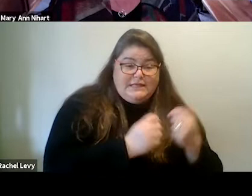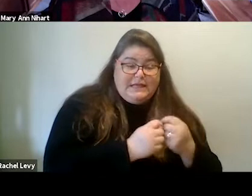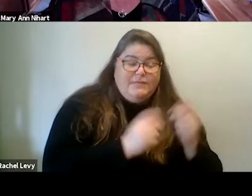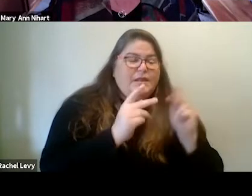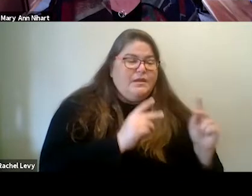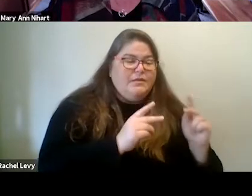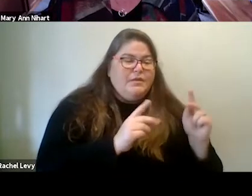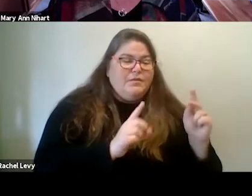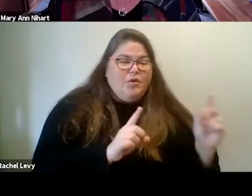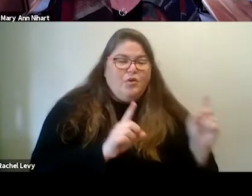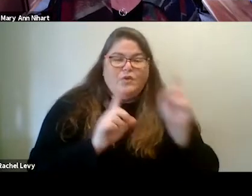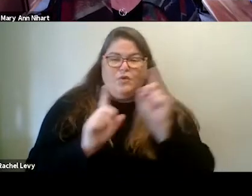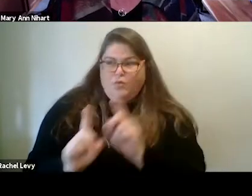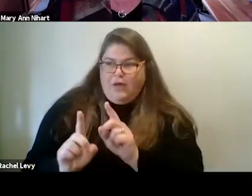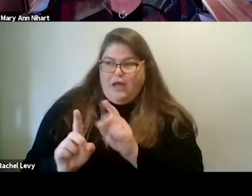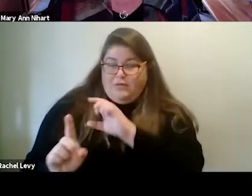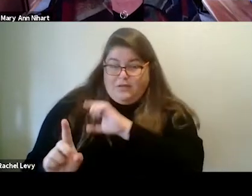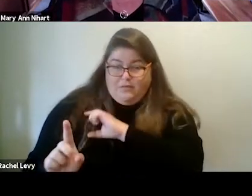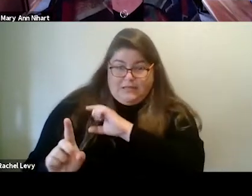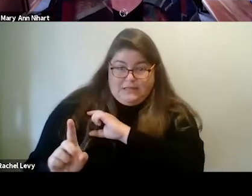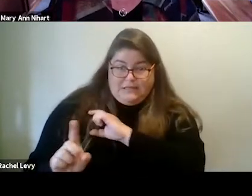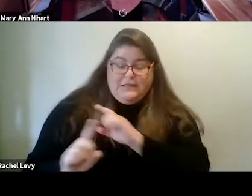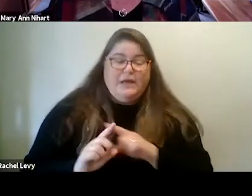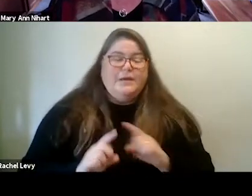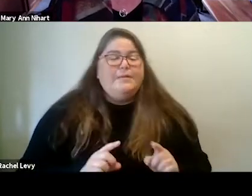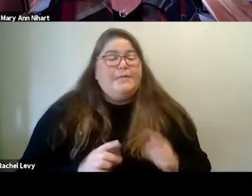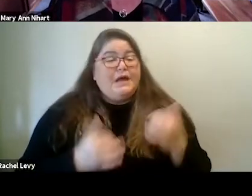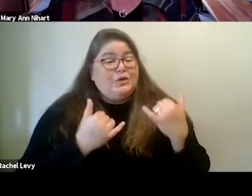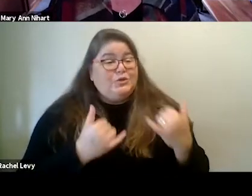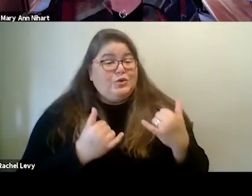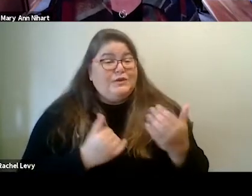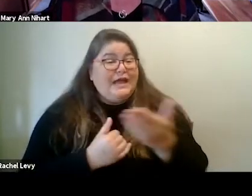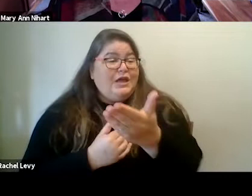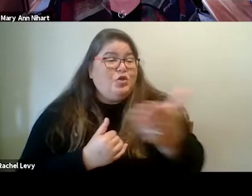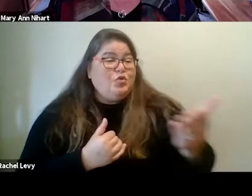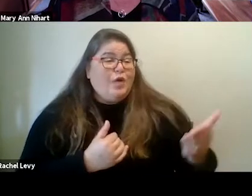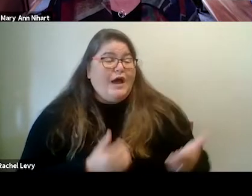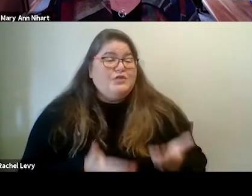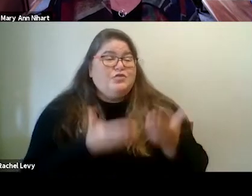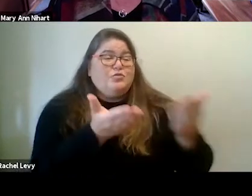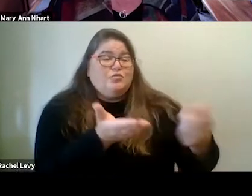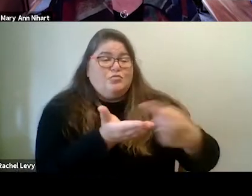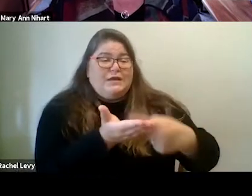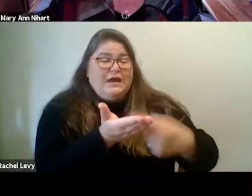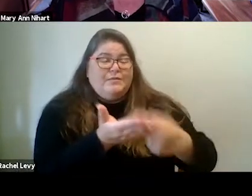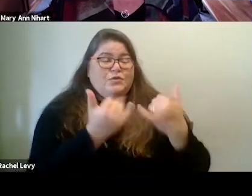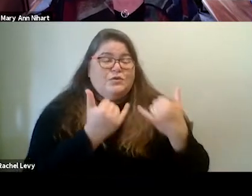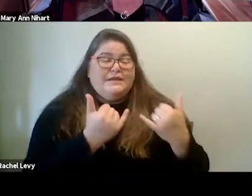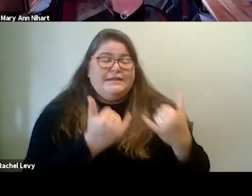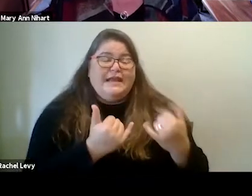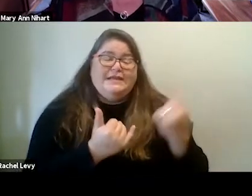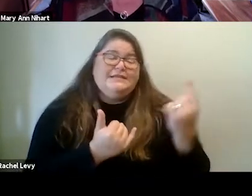our police. But you're going to be talking today about something that is so important, giving